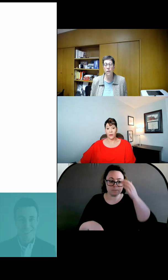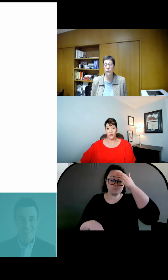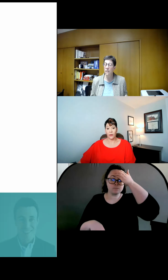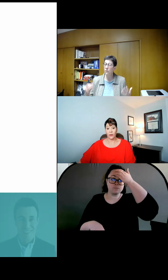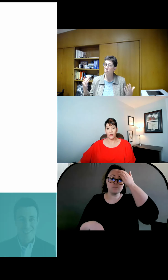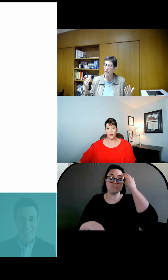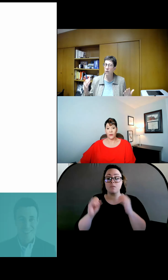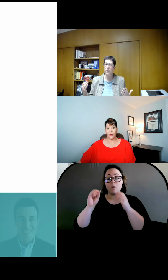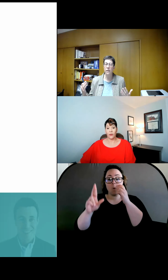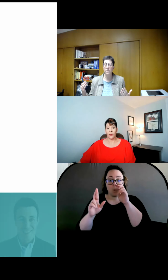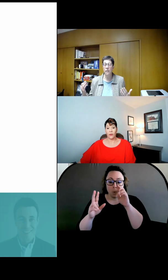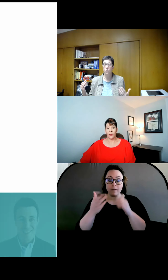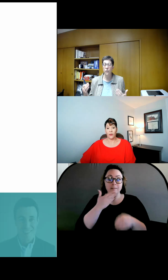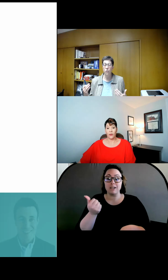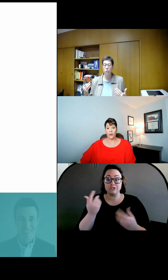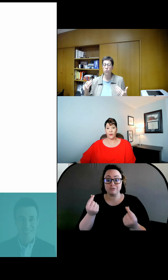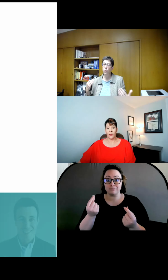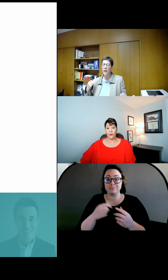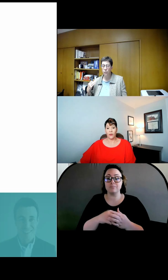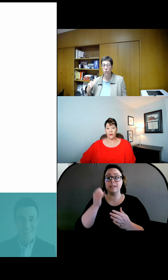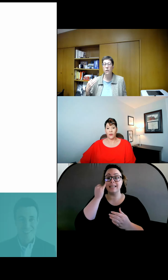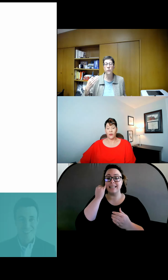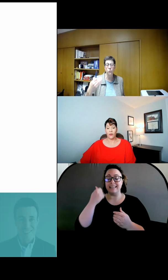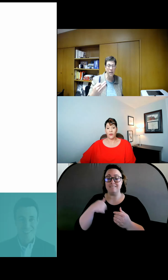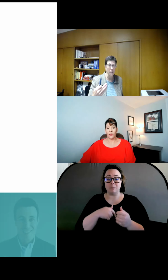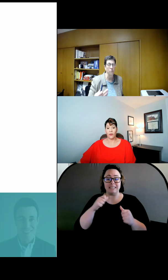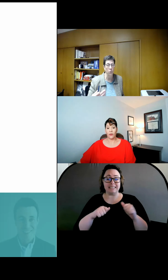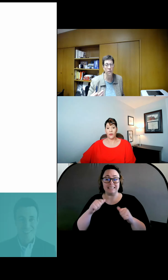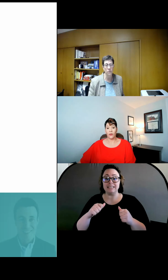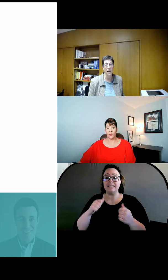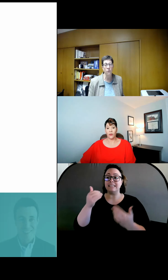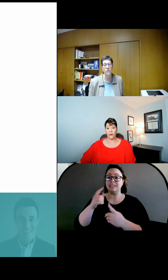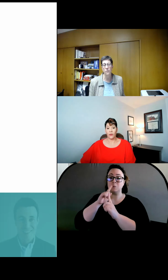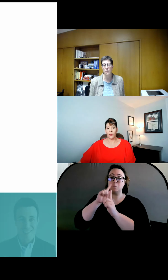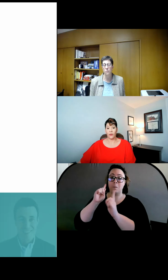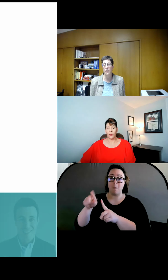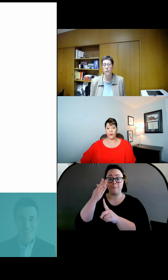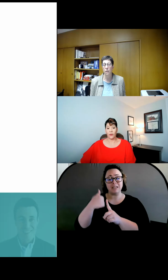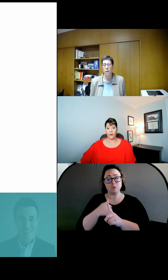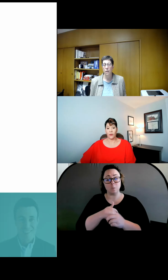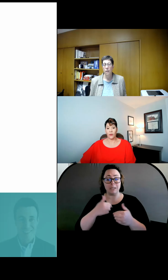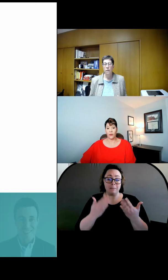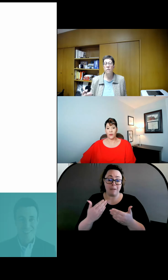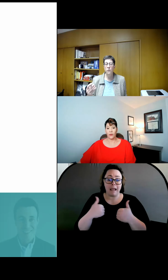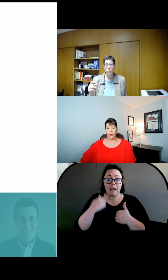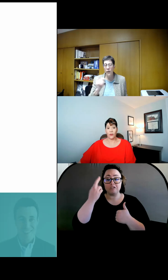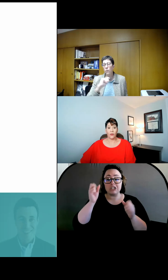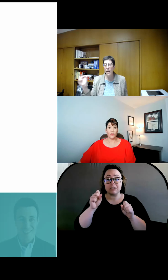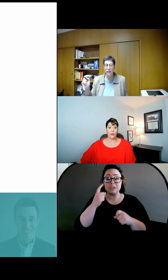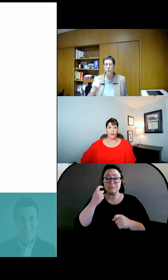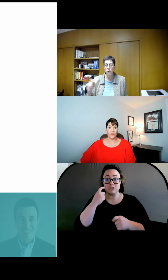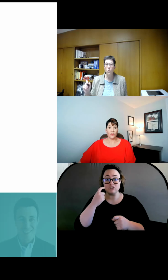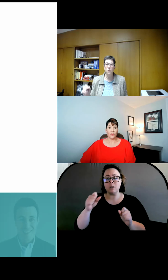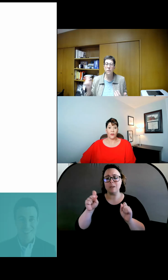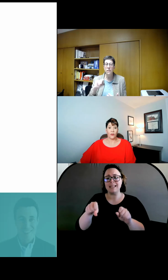Or what's even better is if we're not sure and we do make a report because we have a reasonable suspicion, that there's a way to